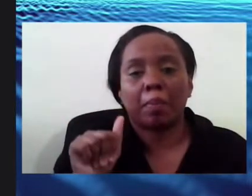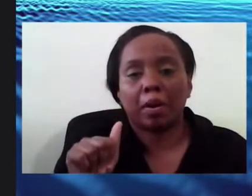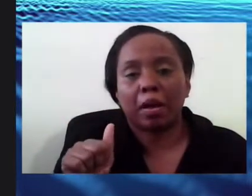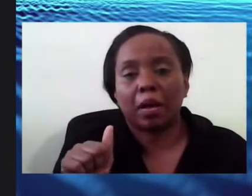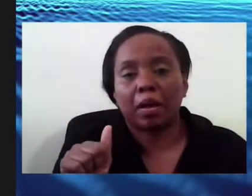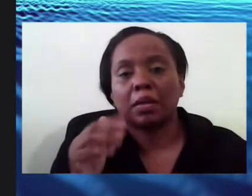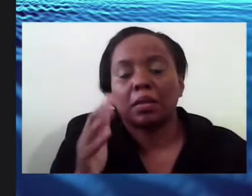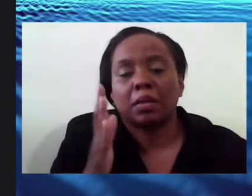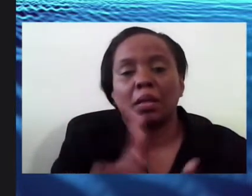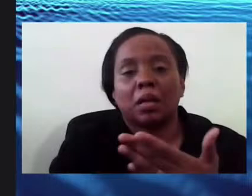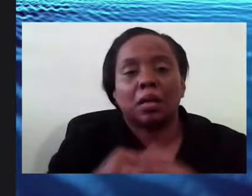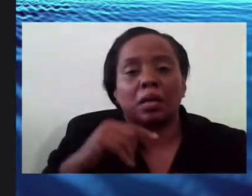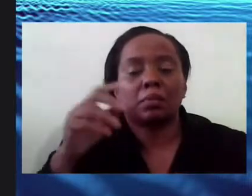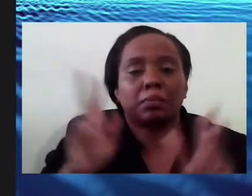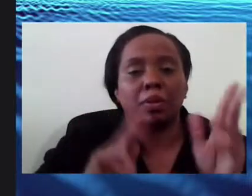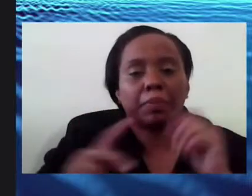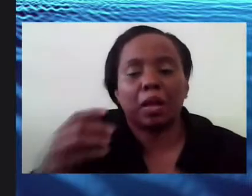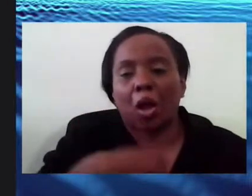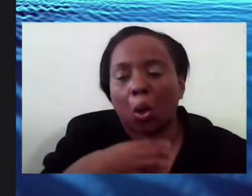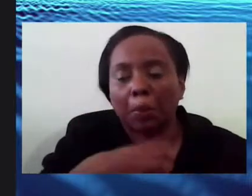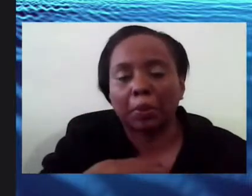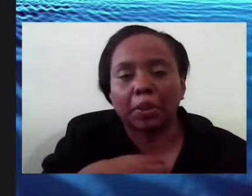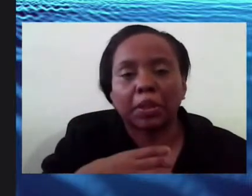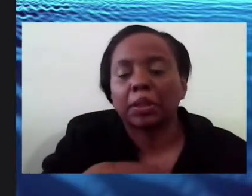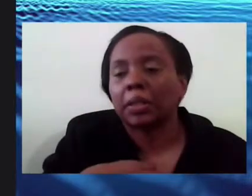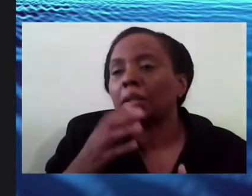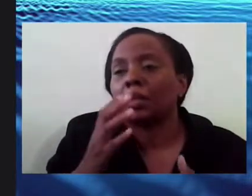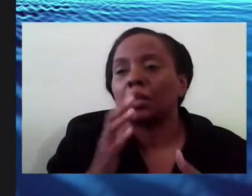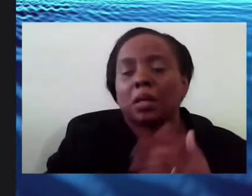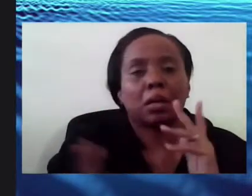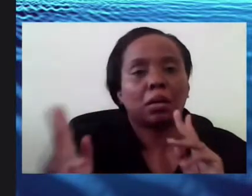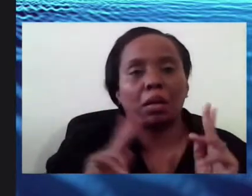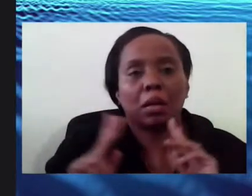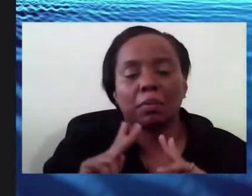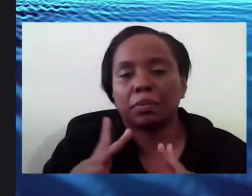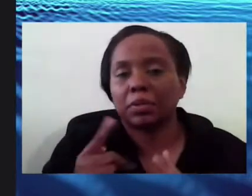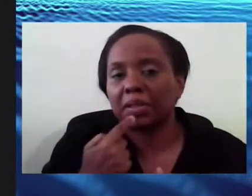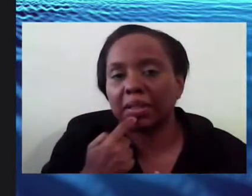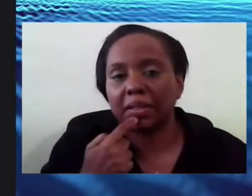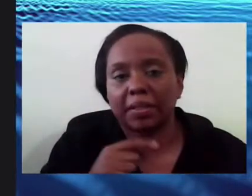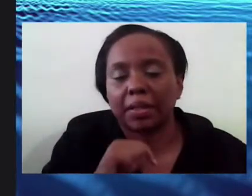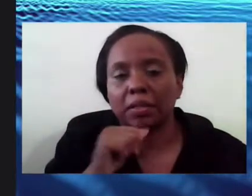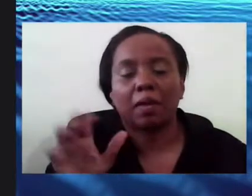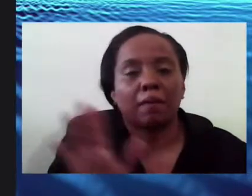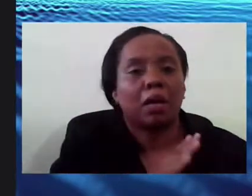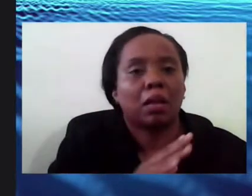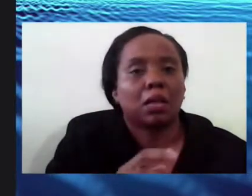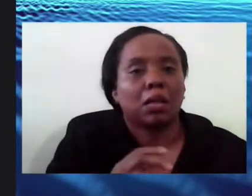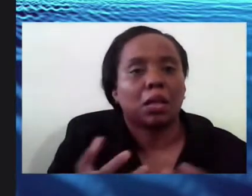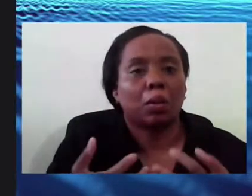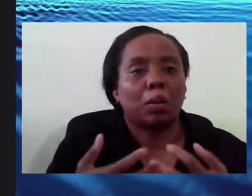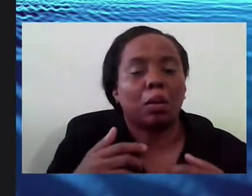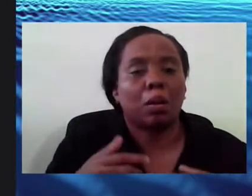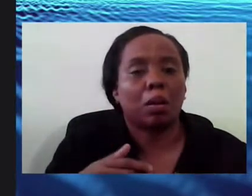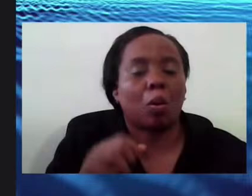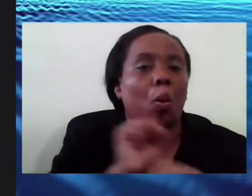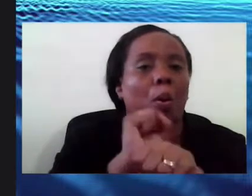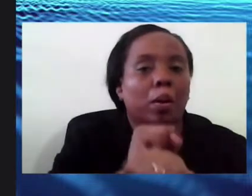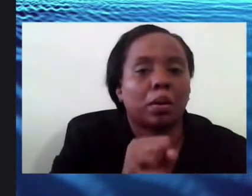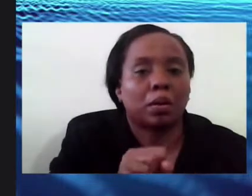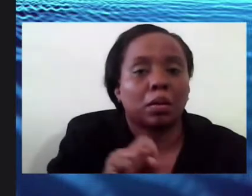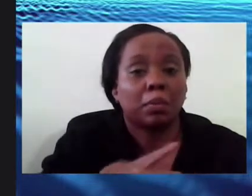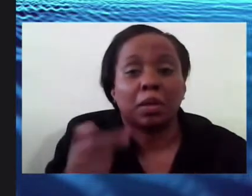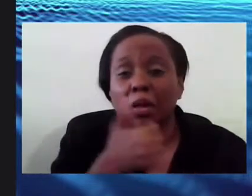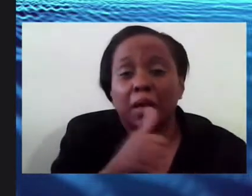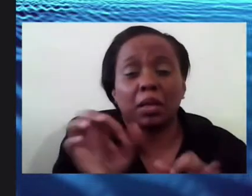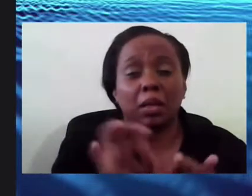We would have seen some complaints online, a couple calls about it. Can you indicate to me now if any critical services are